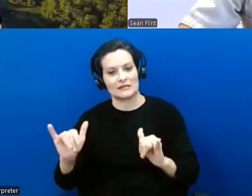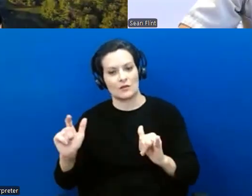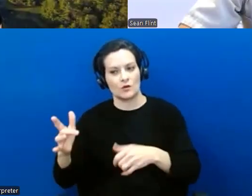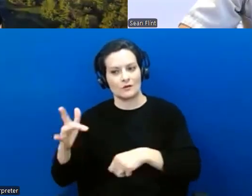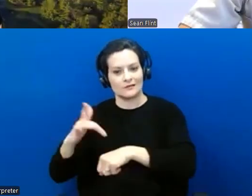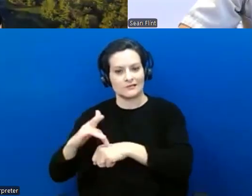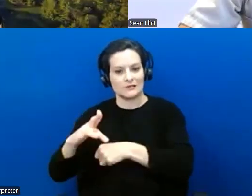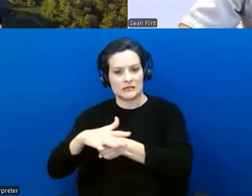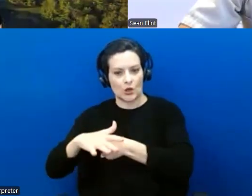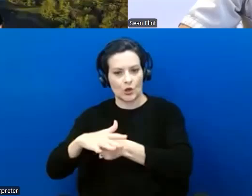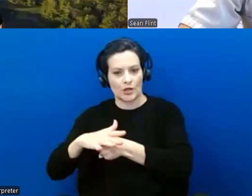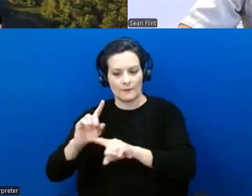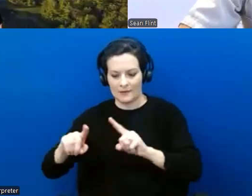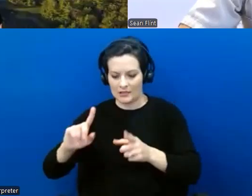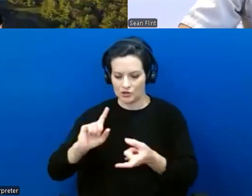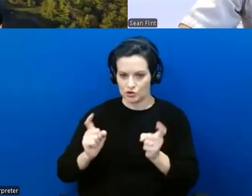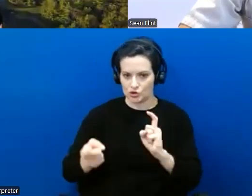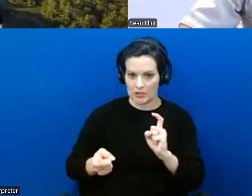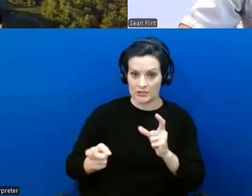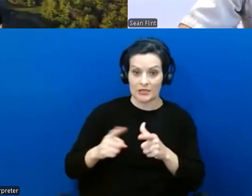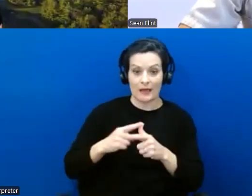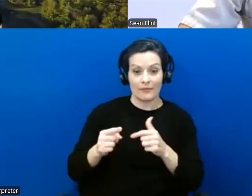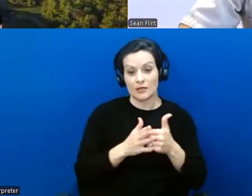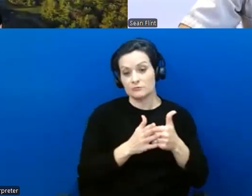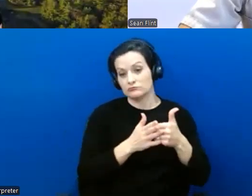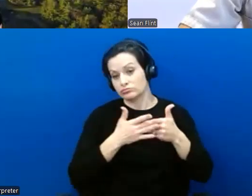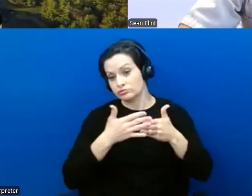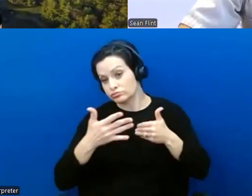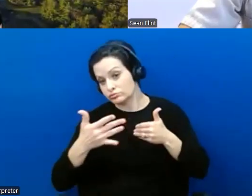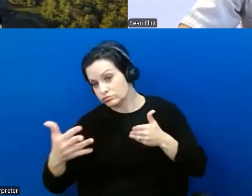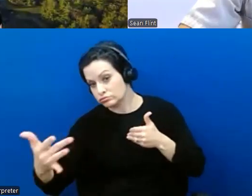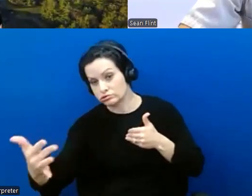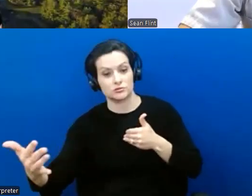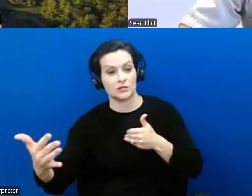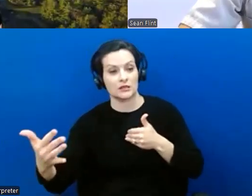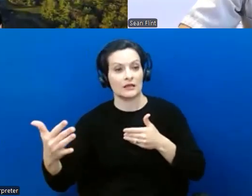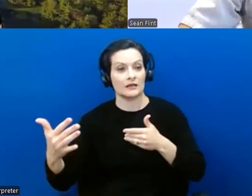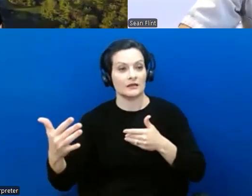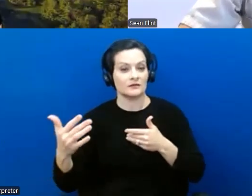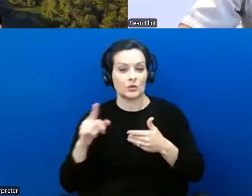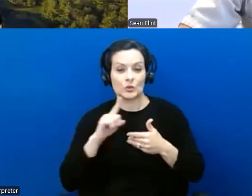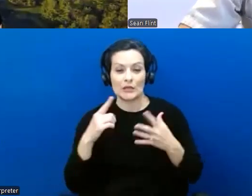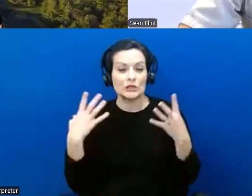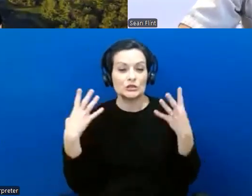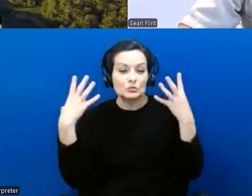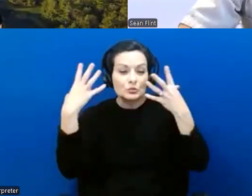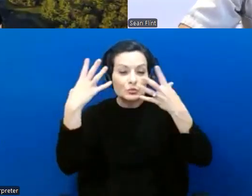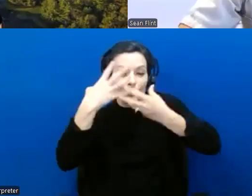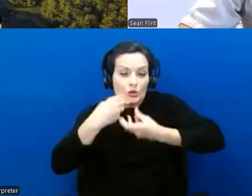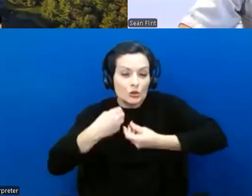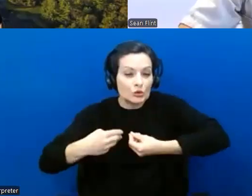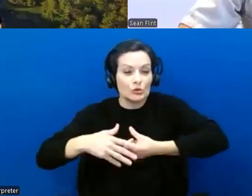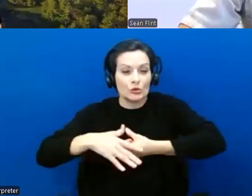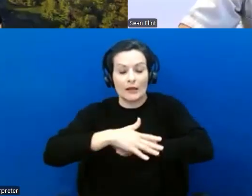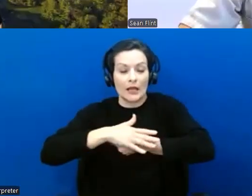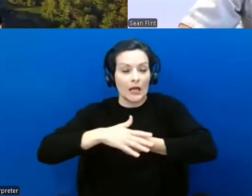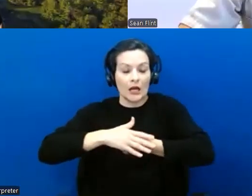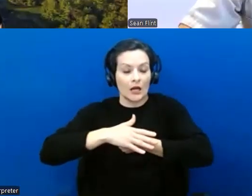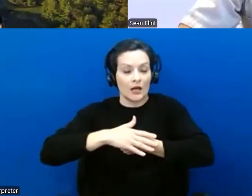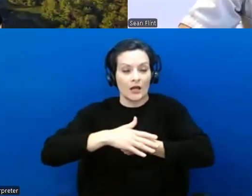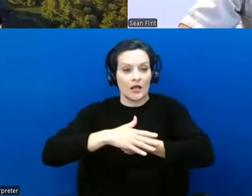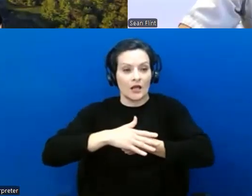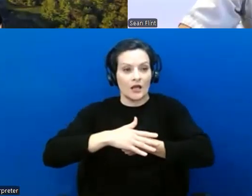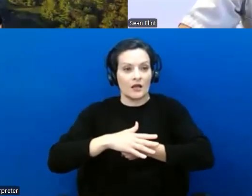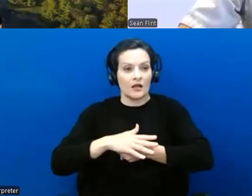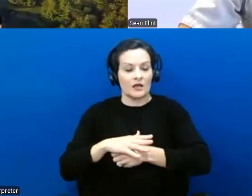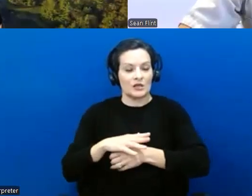has changed. And then way afterwards, when it's all become like the most beautiful habitat you could possibly imagine, you need